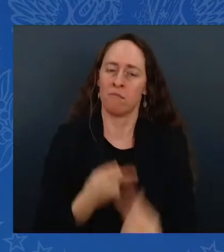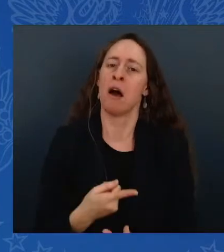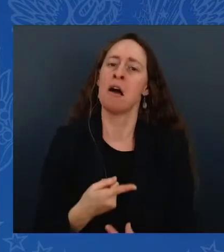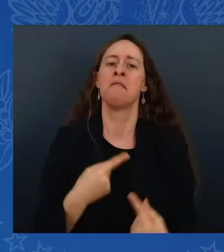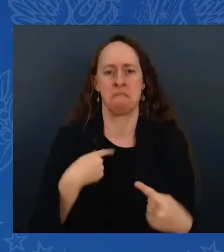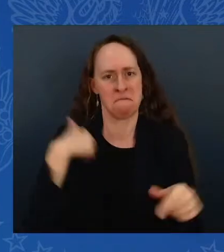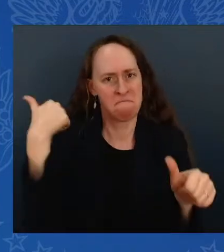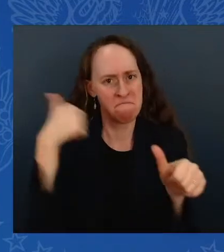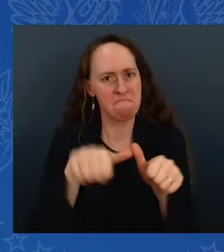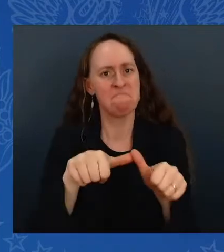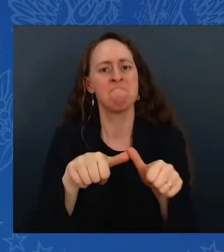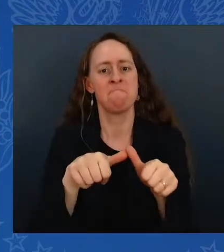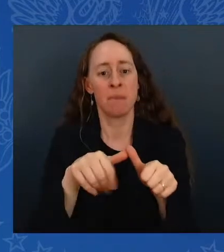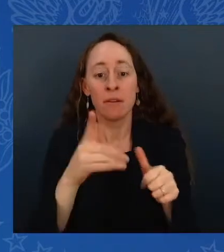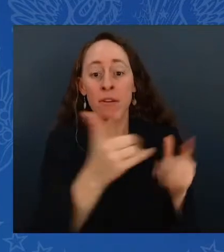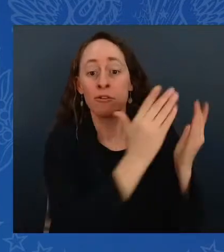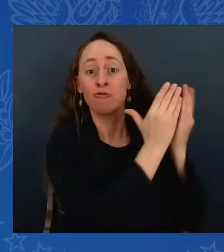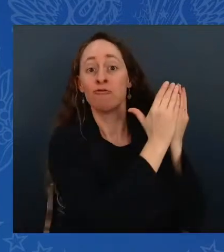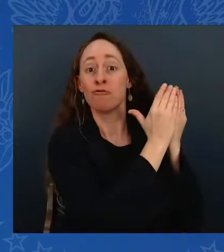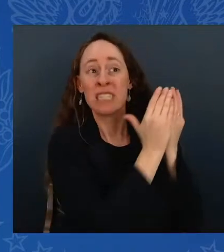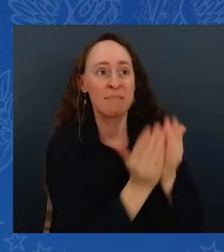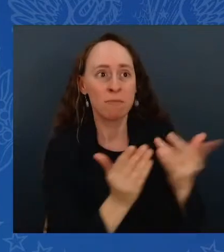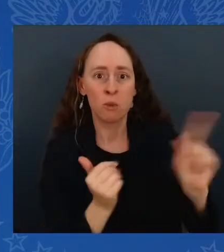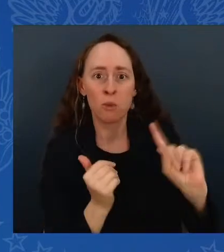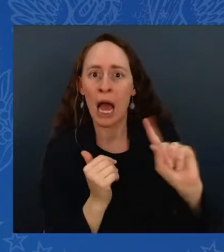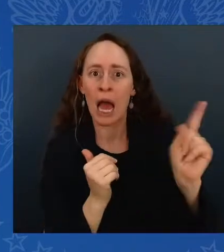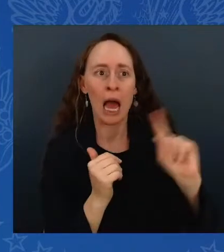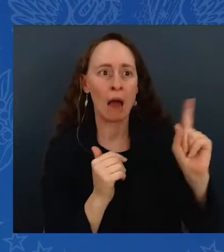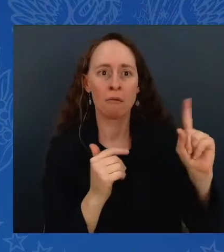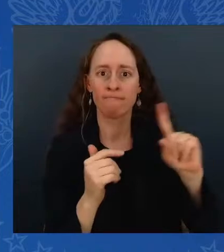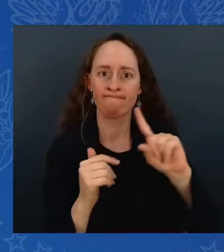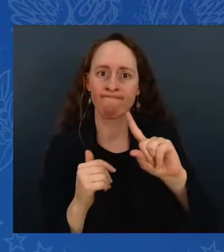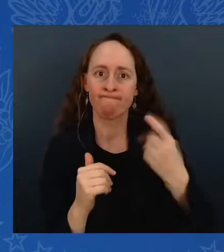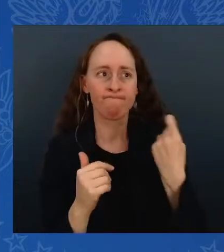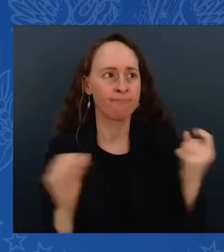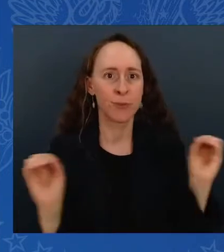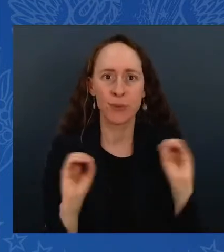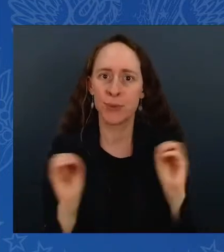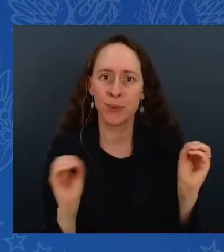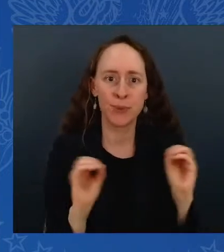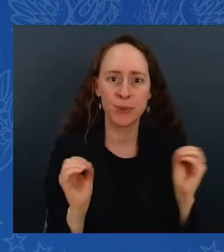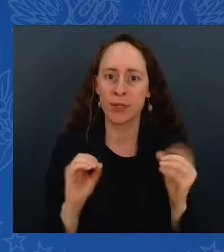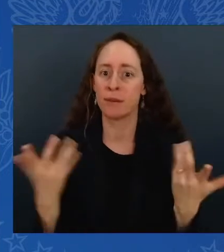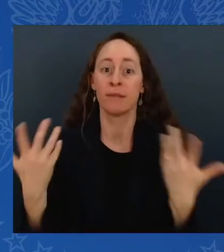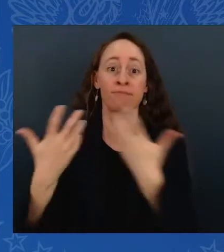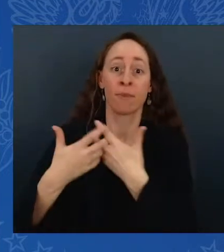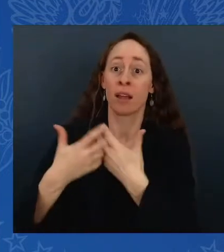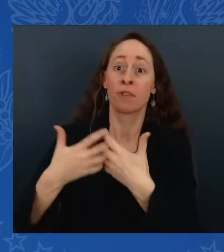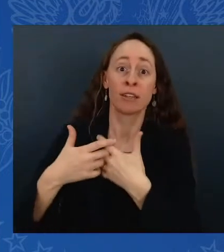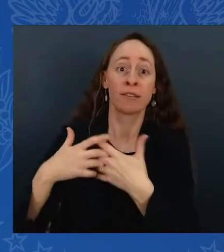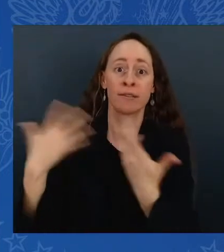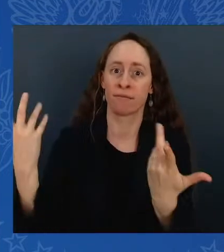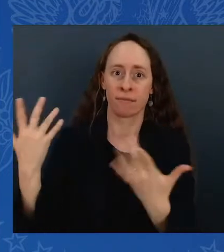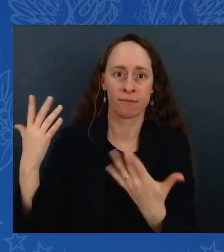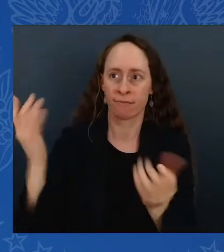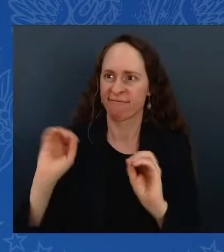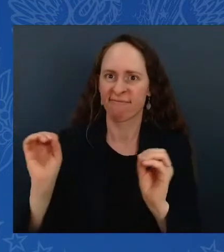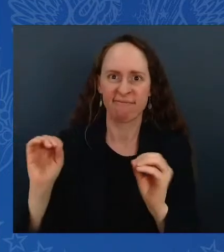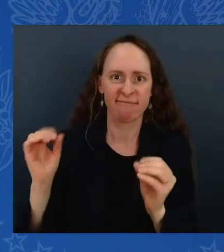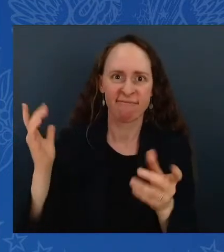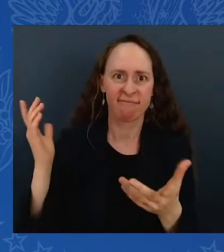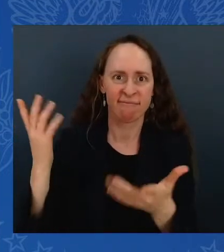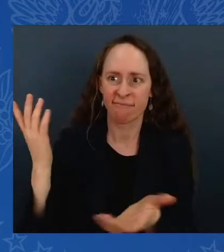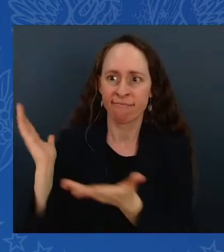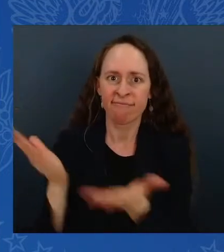stalled, factories shut down, inflation grew worse after Putin invaded Ukraine, which sent food prices skyrocketing,